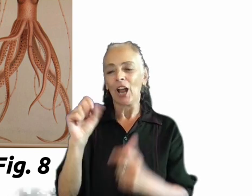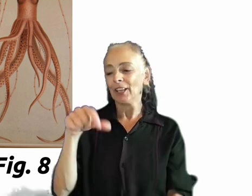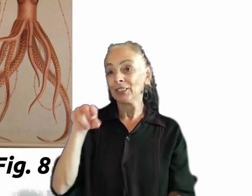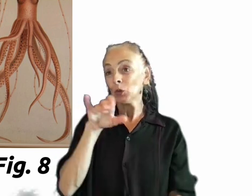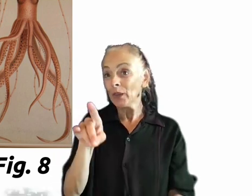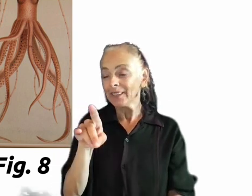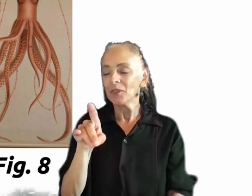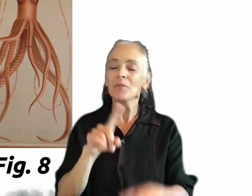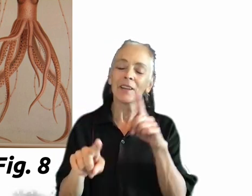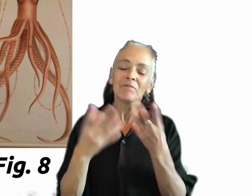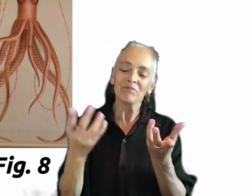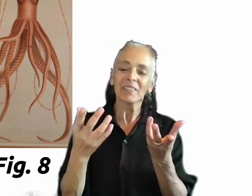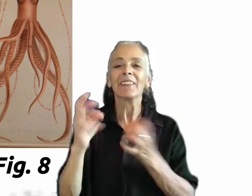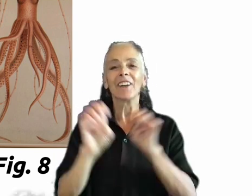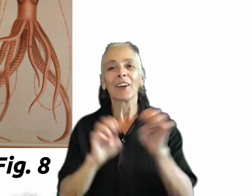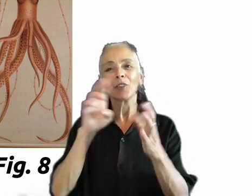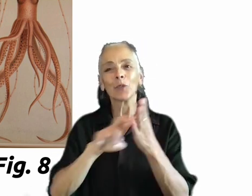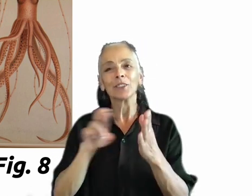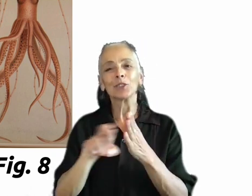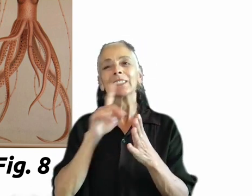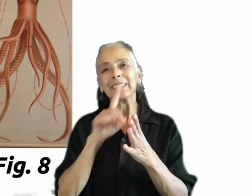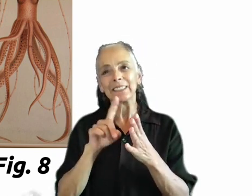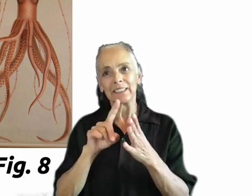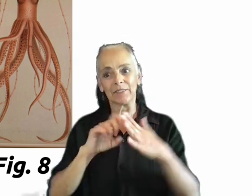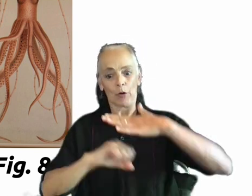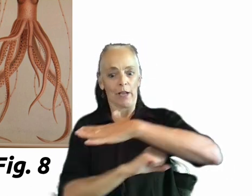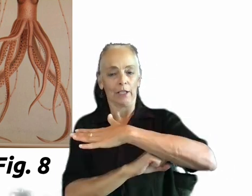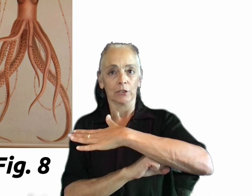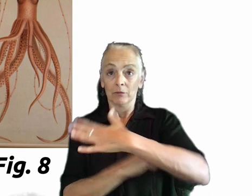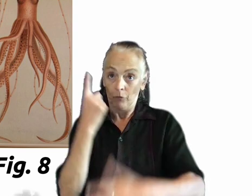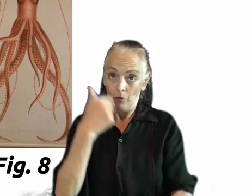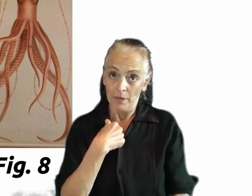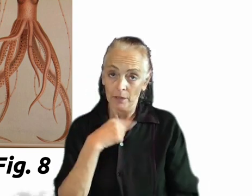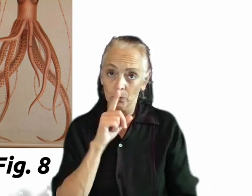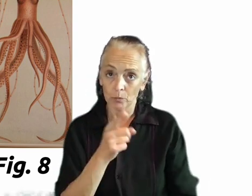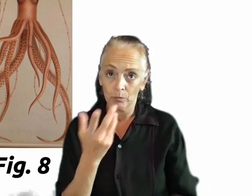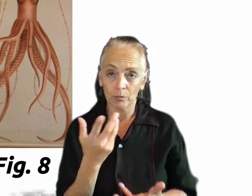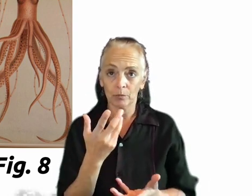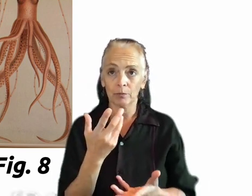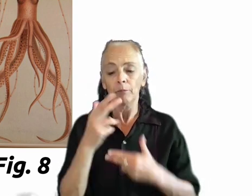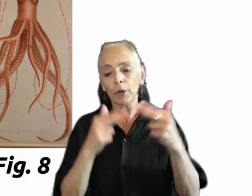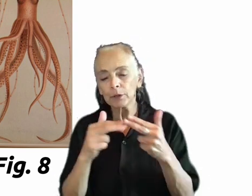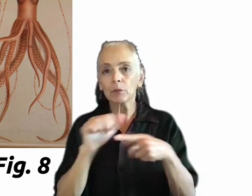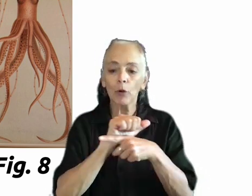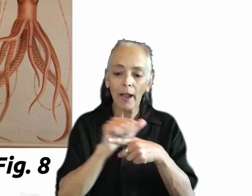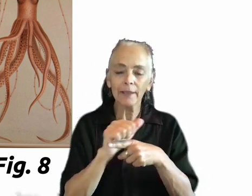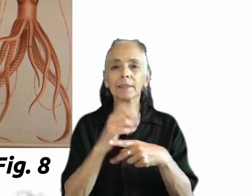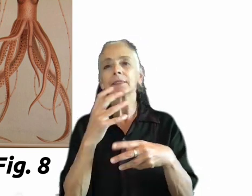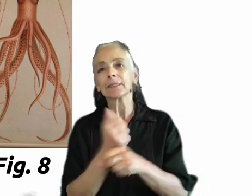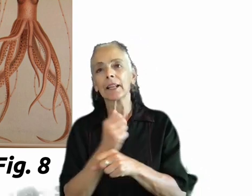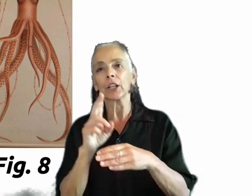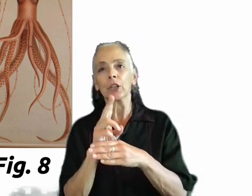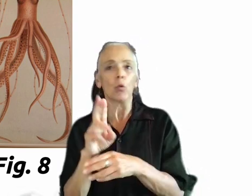evaluative research is pretty foundational it was it was at least for me and you know building the practice and getting a user research